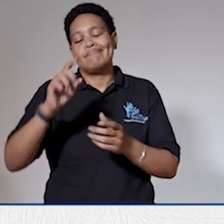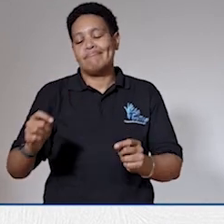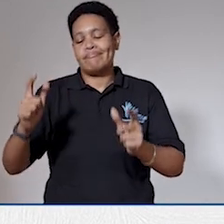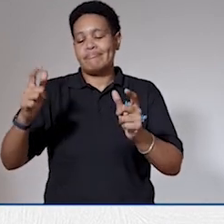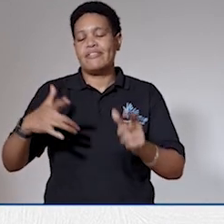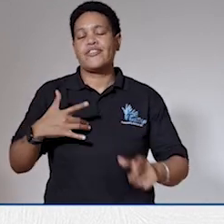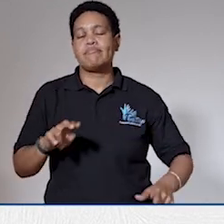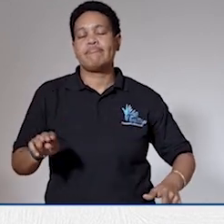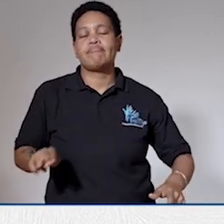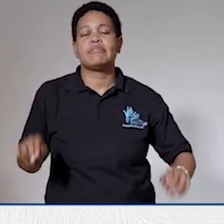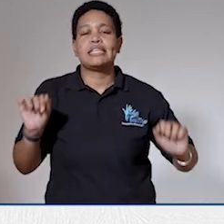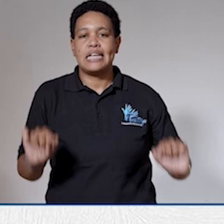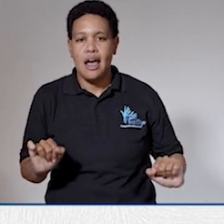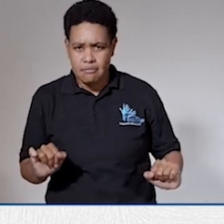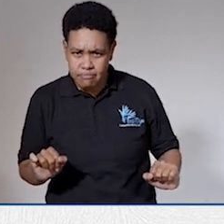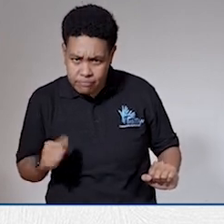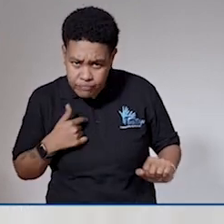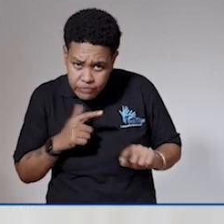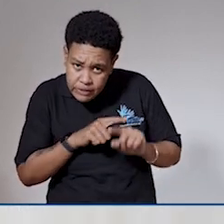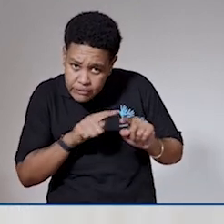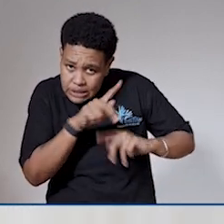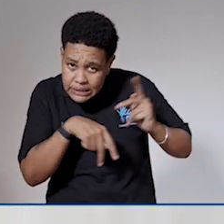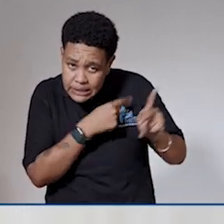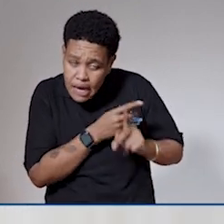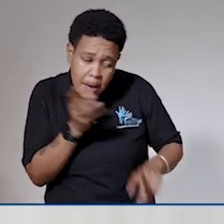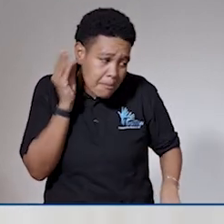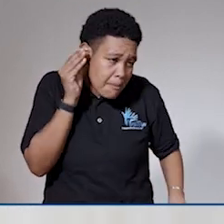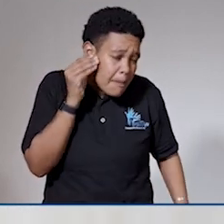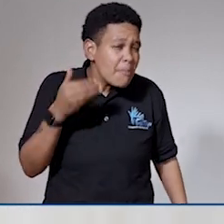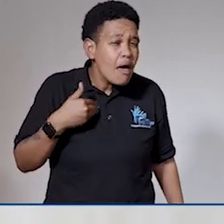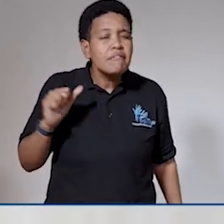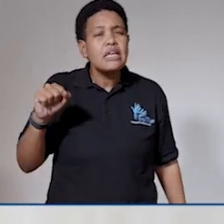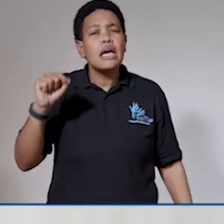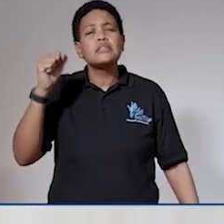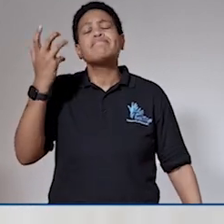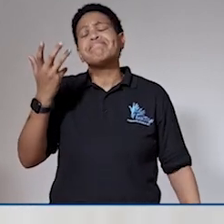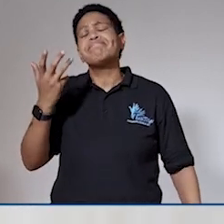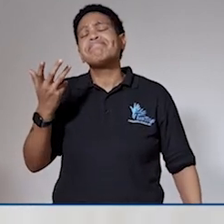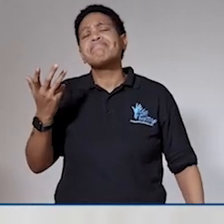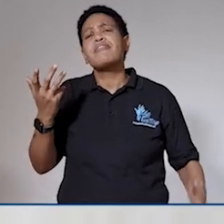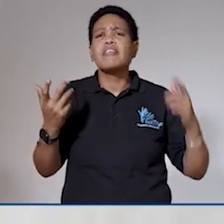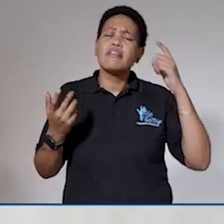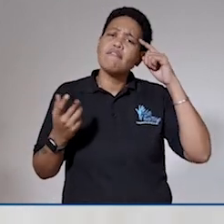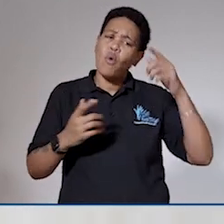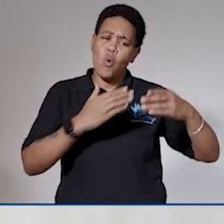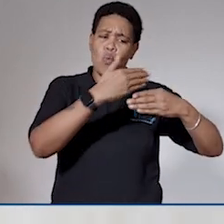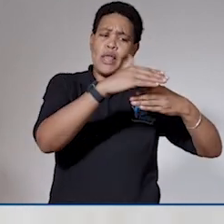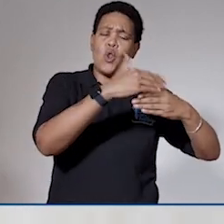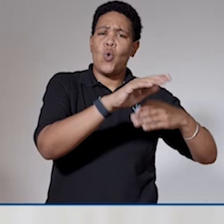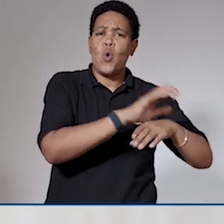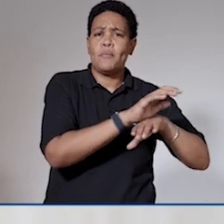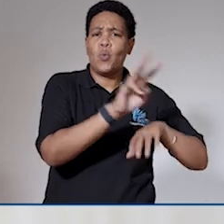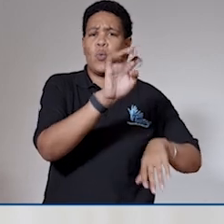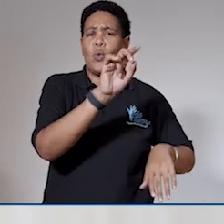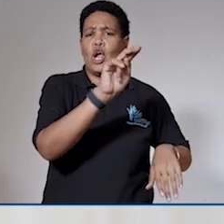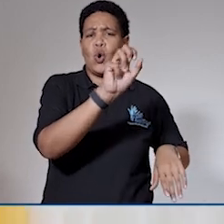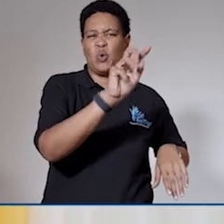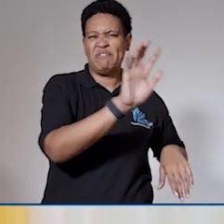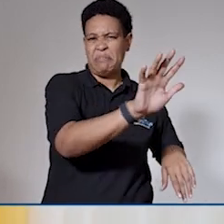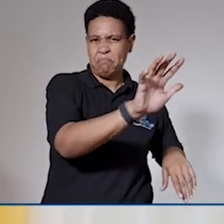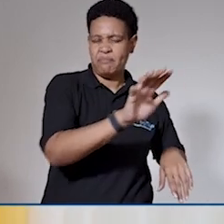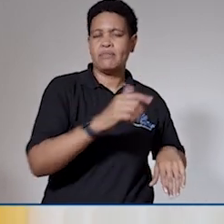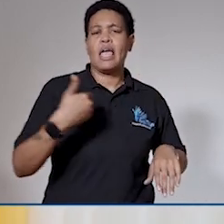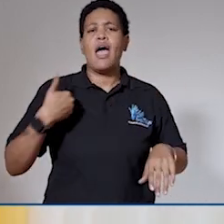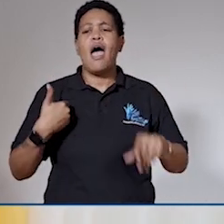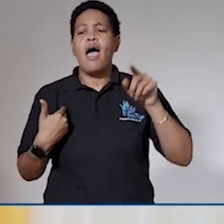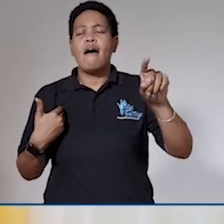Are there different types of screen readers? So for the Windows-based computers, there are